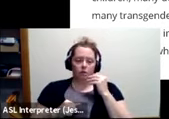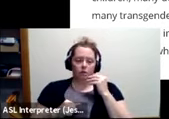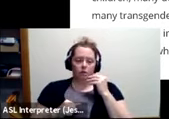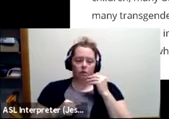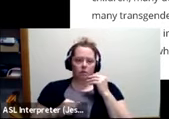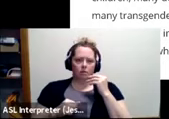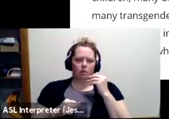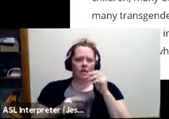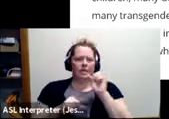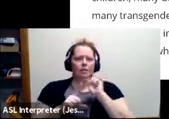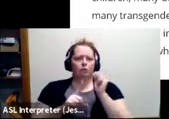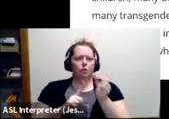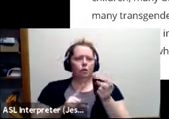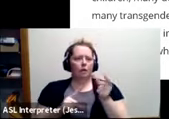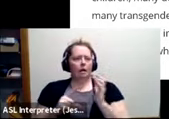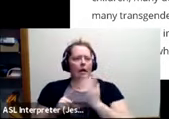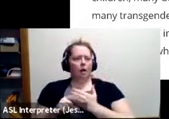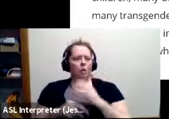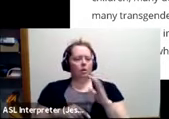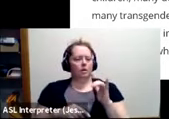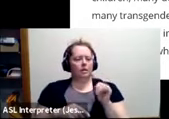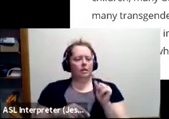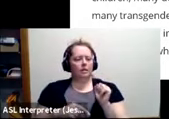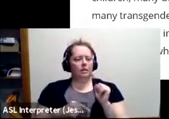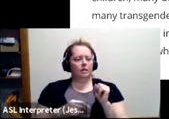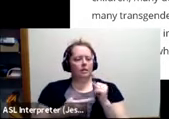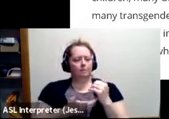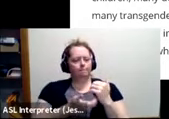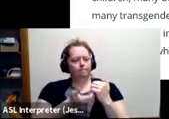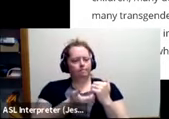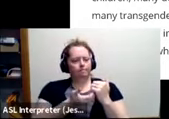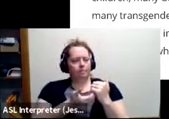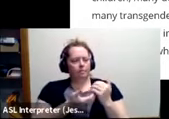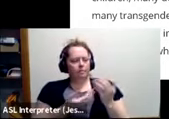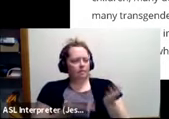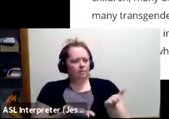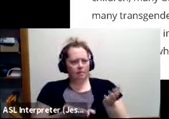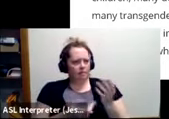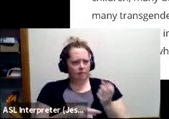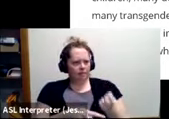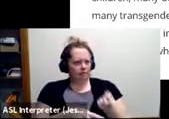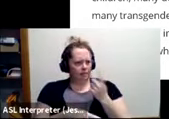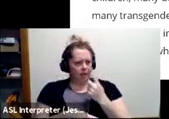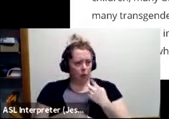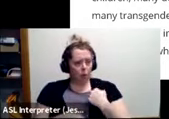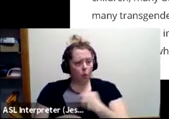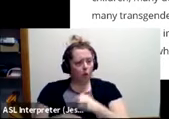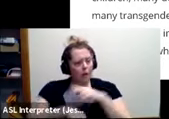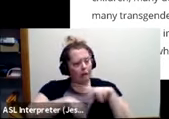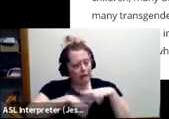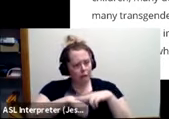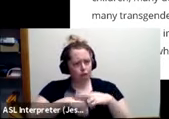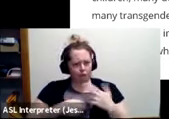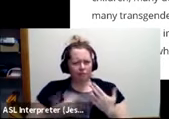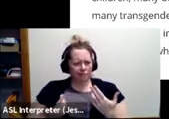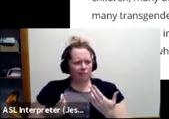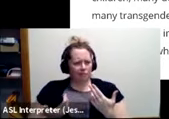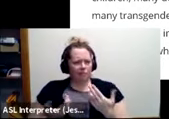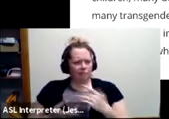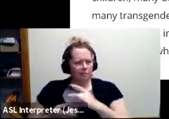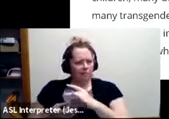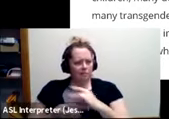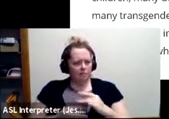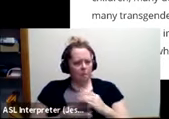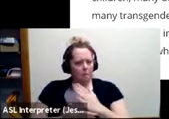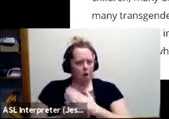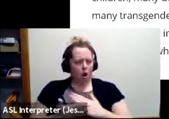allies in the conflict, excuse me, not understanding that we are naturally a part of this world, we are naturally a part of